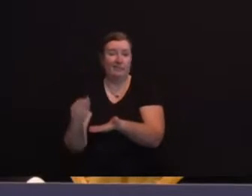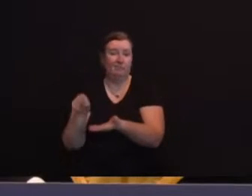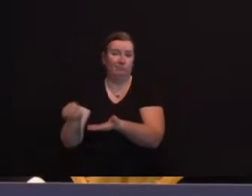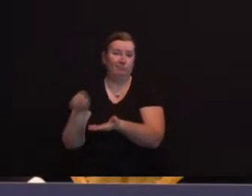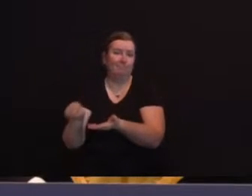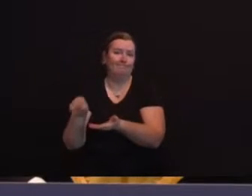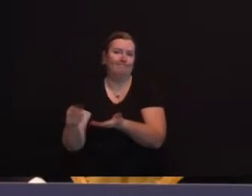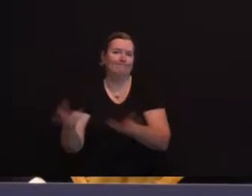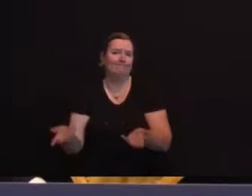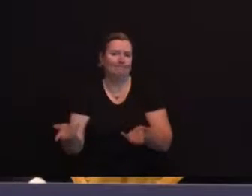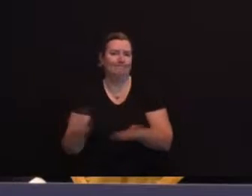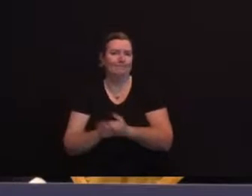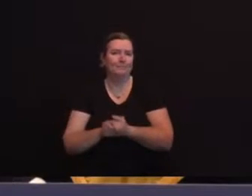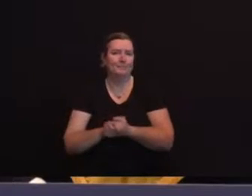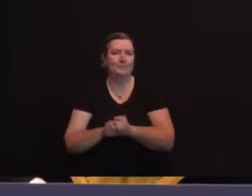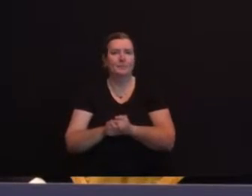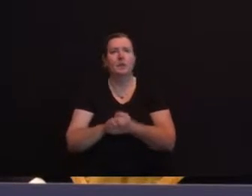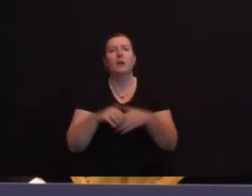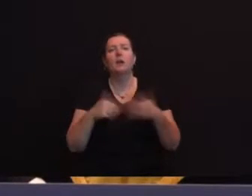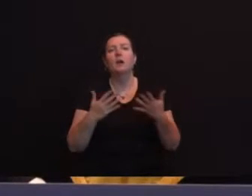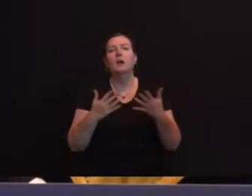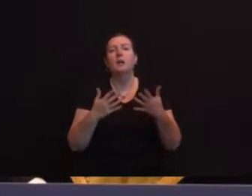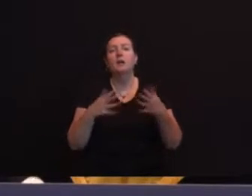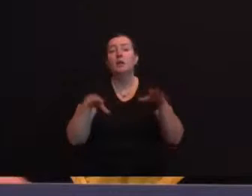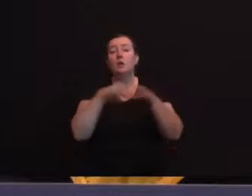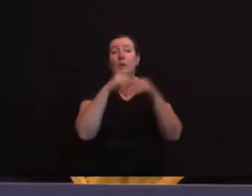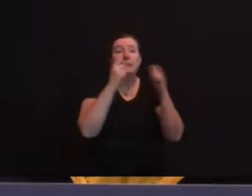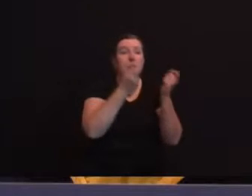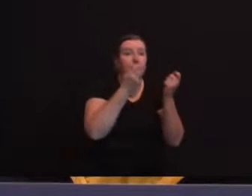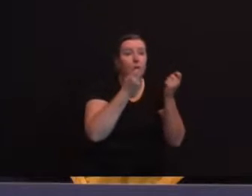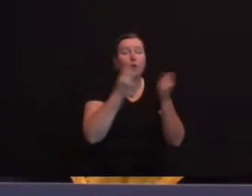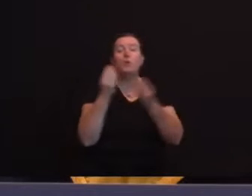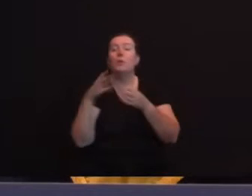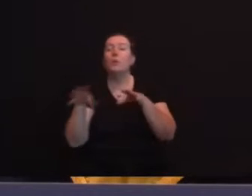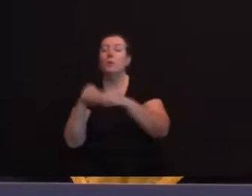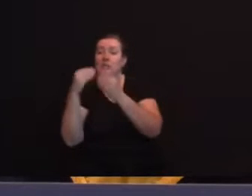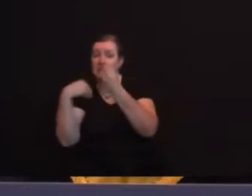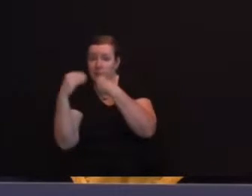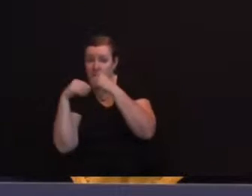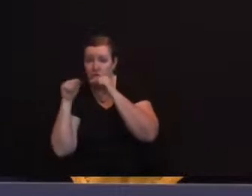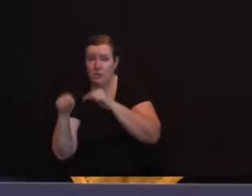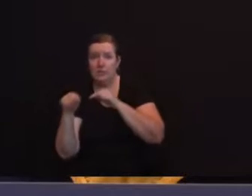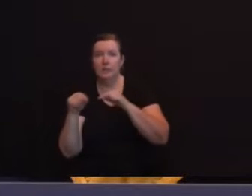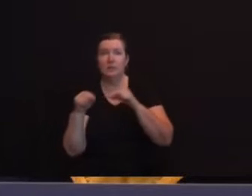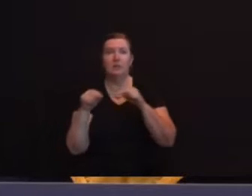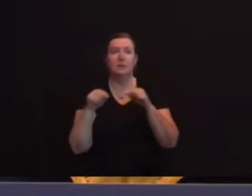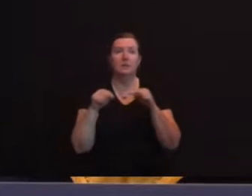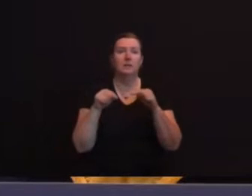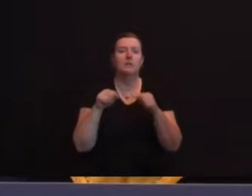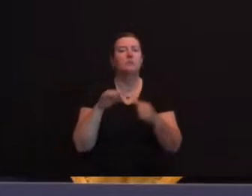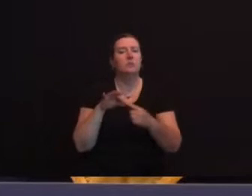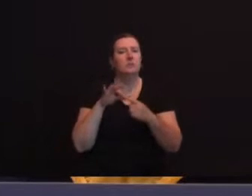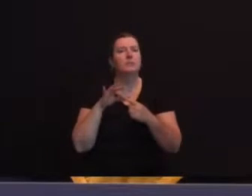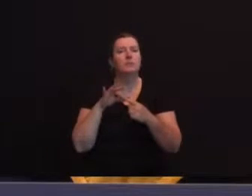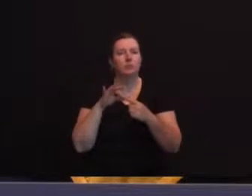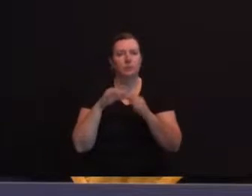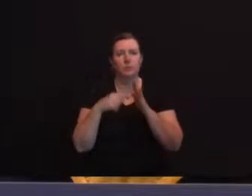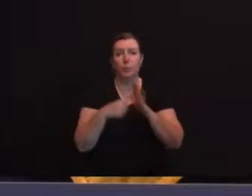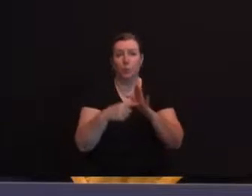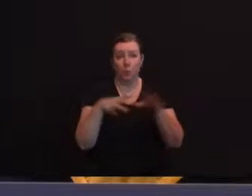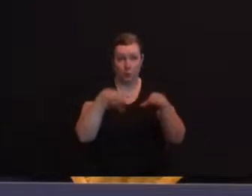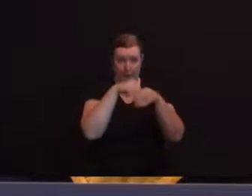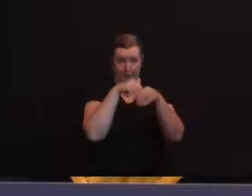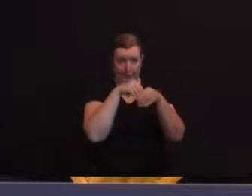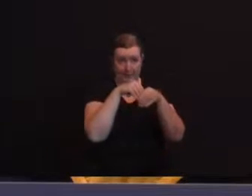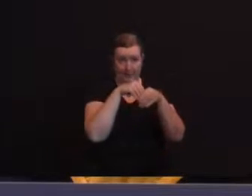the wedding reception, not the wedding ceremony itself. So the exception does include weddings. If there was evidence that the reception was a completely